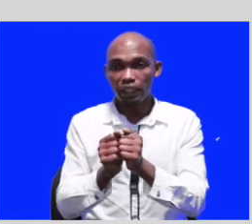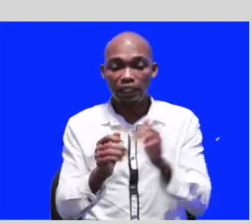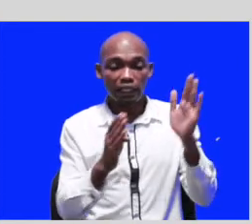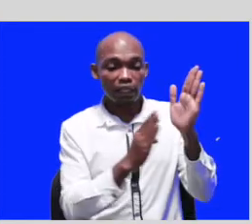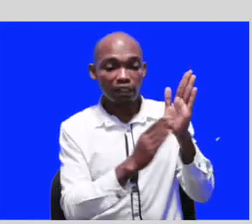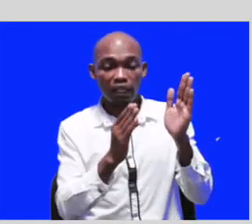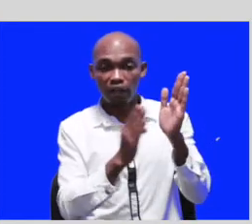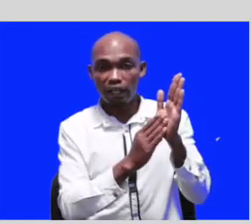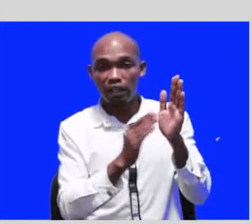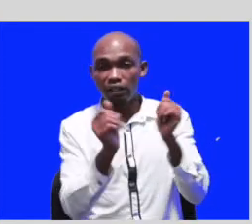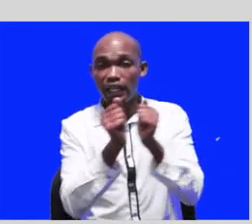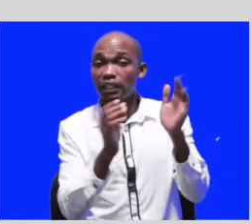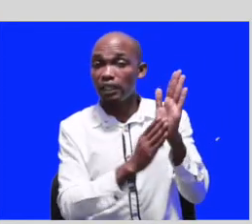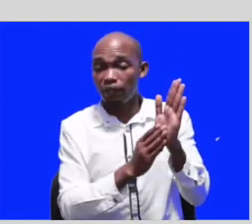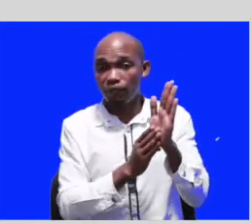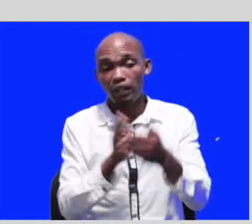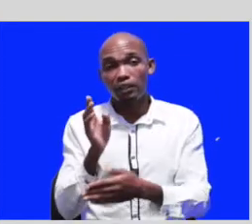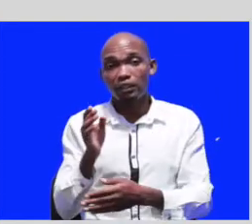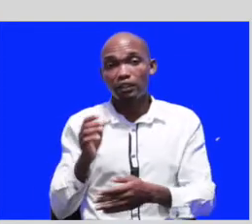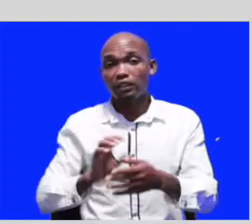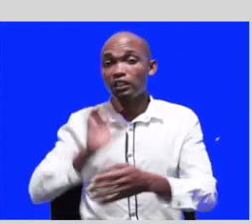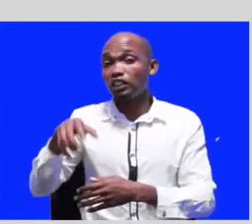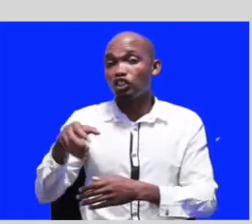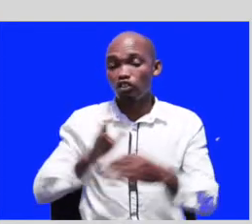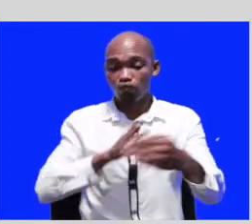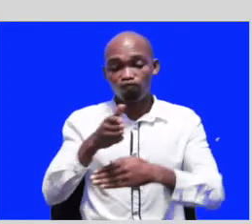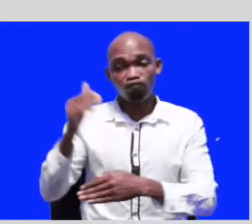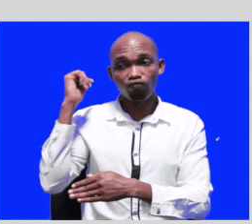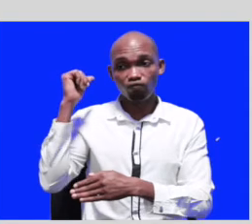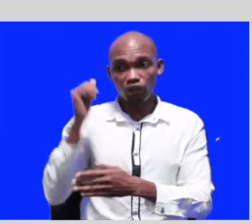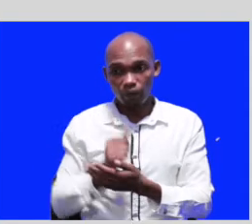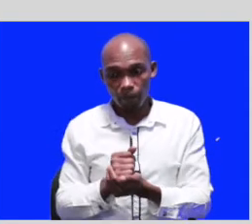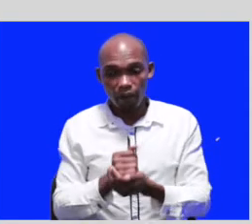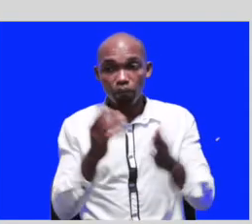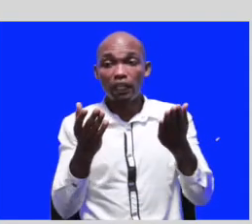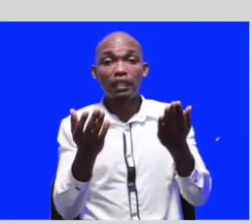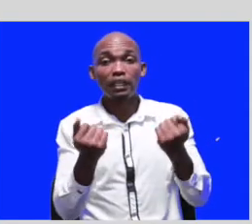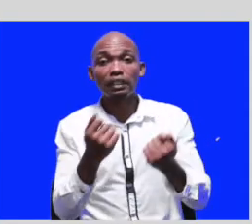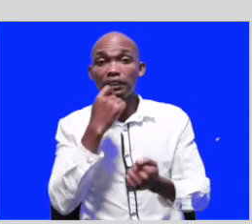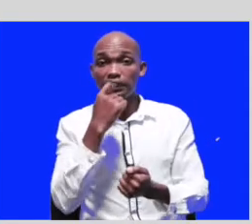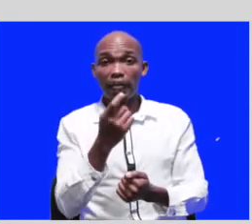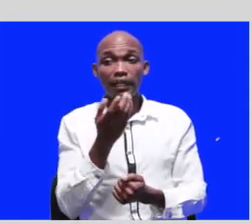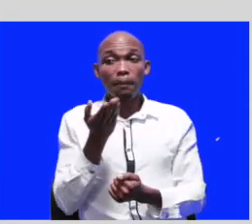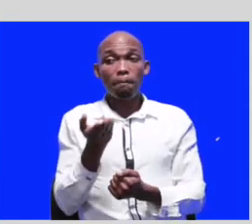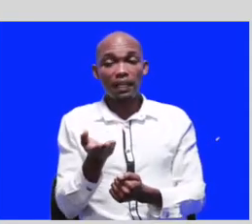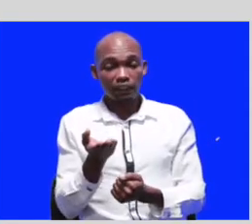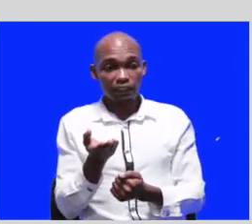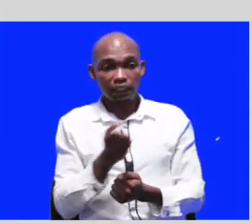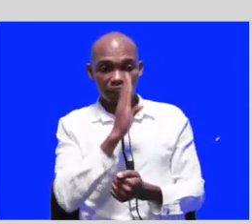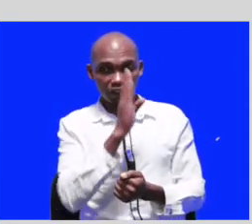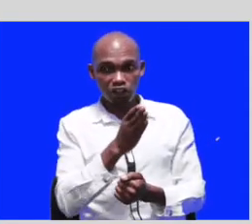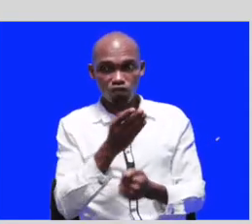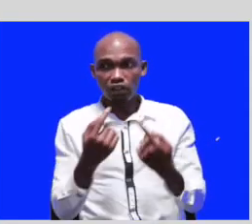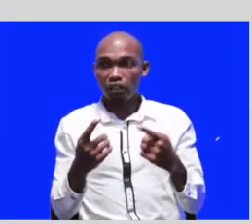theory centered on two ideas. First idea is the law of use and disuse, and second